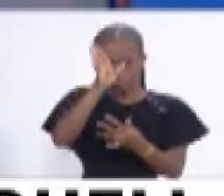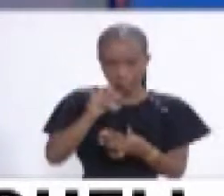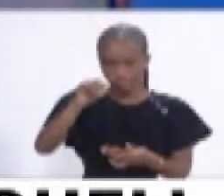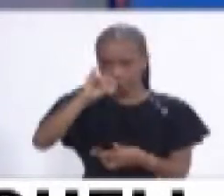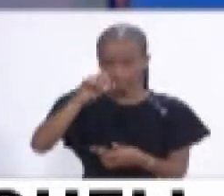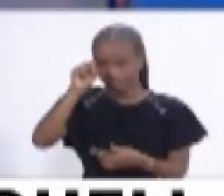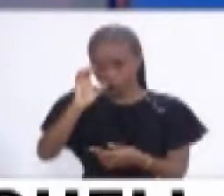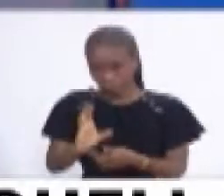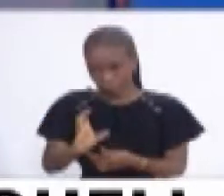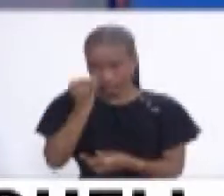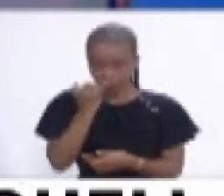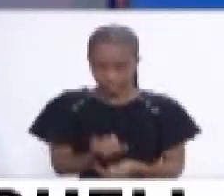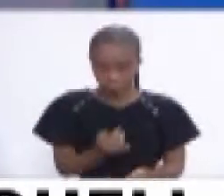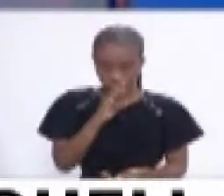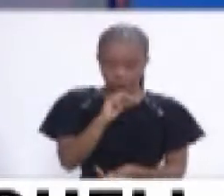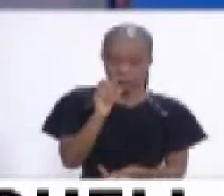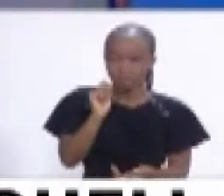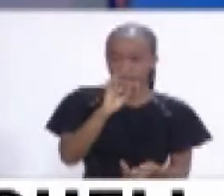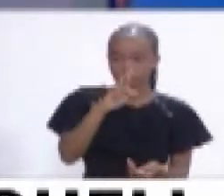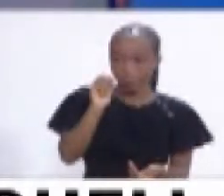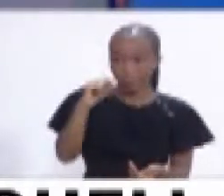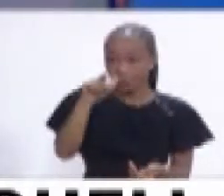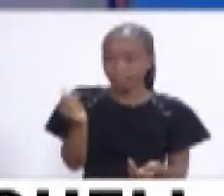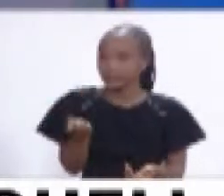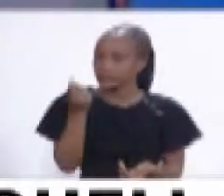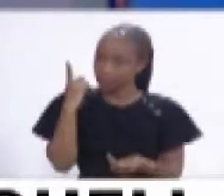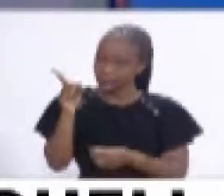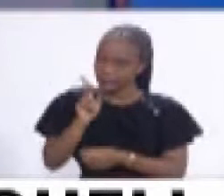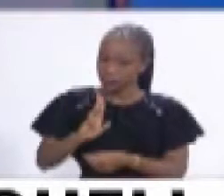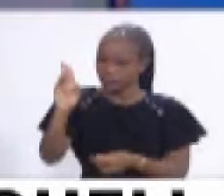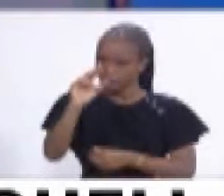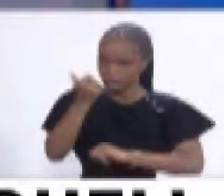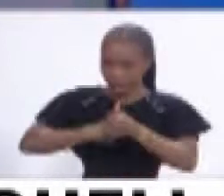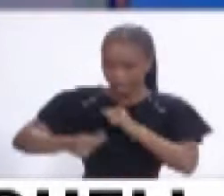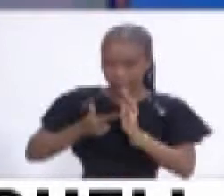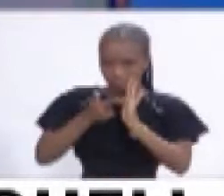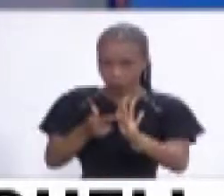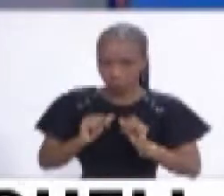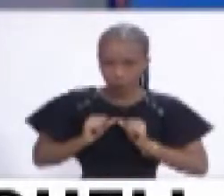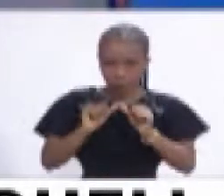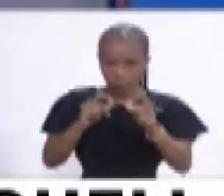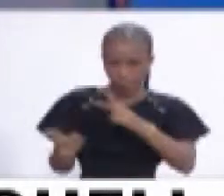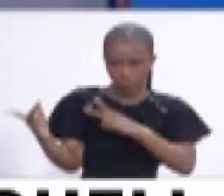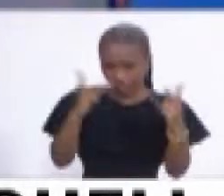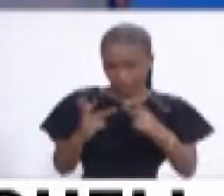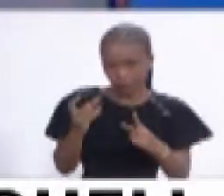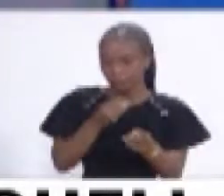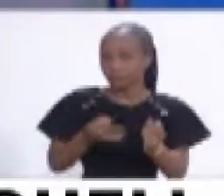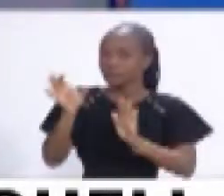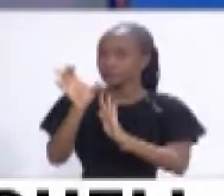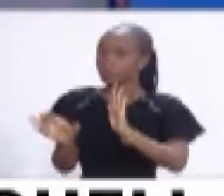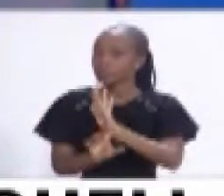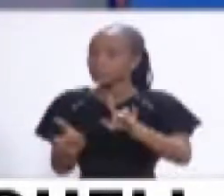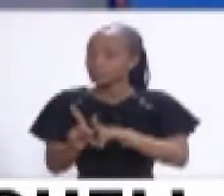Judicial Service Commission. Now, Maraga further noted that Kenyatta's action highlights his continued violation of the Constitution